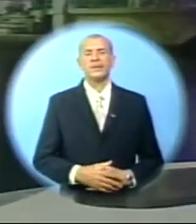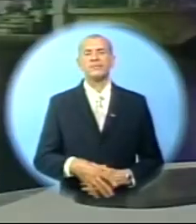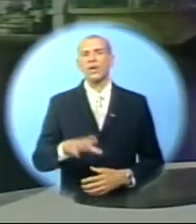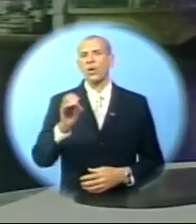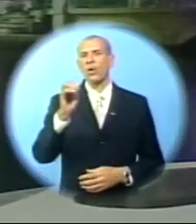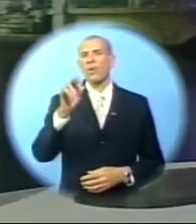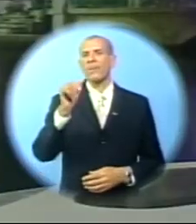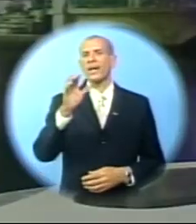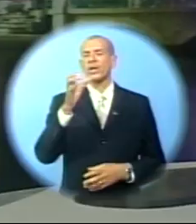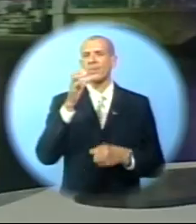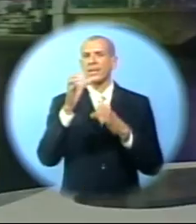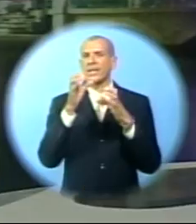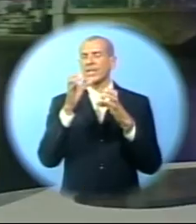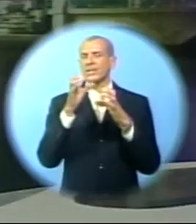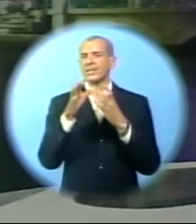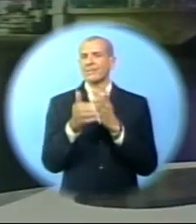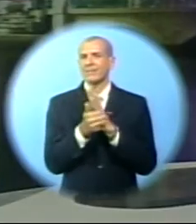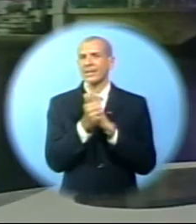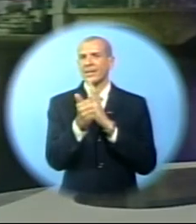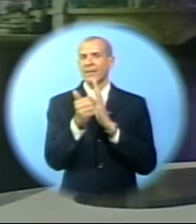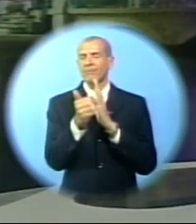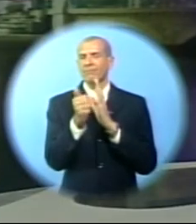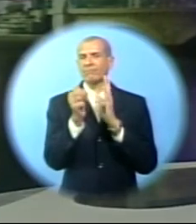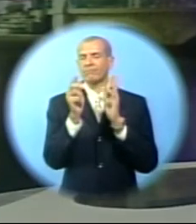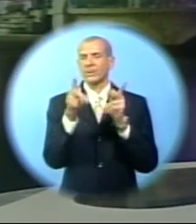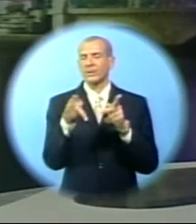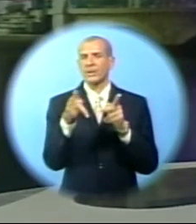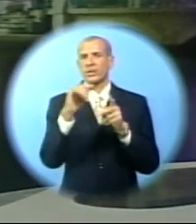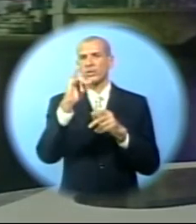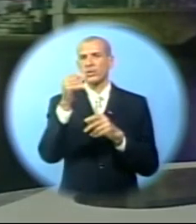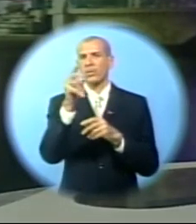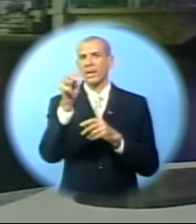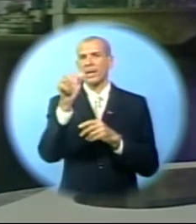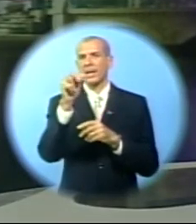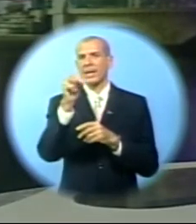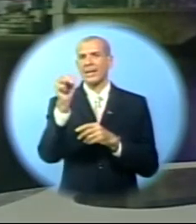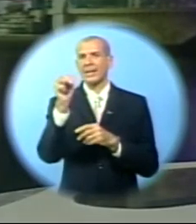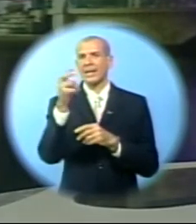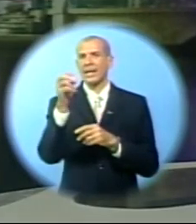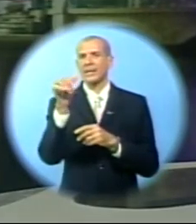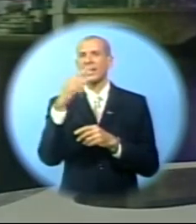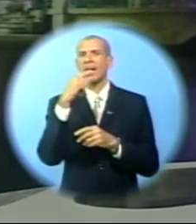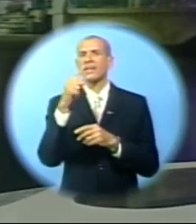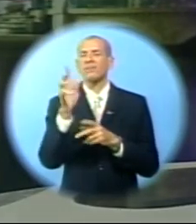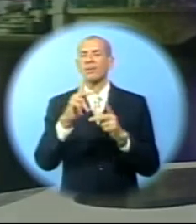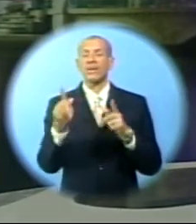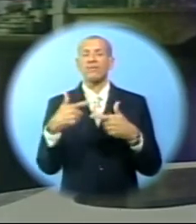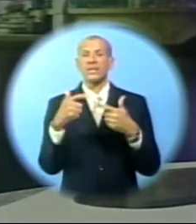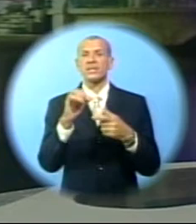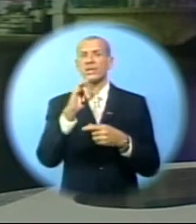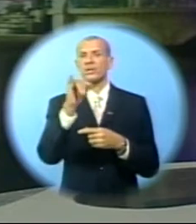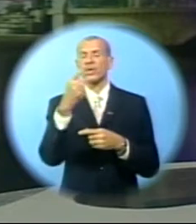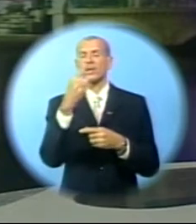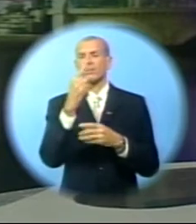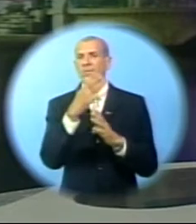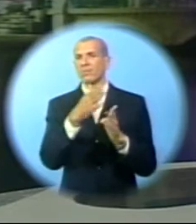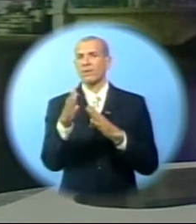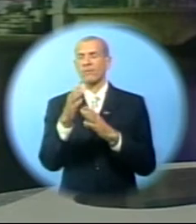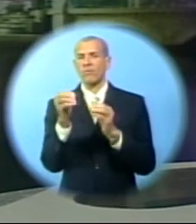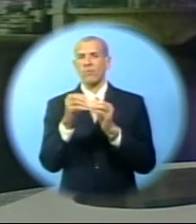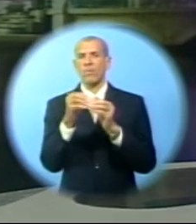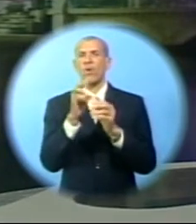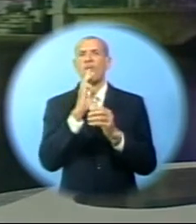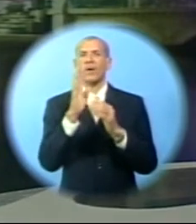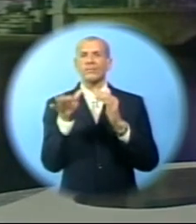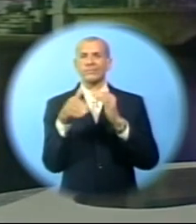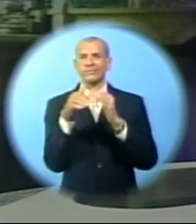Corporate Communications Specialist at the Barbados Water Authority, Joanne Haig, is asking residents in St. John to brace themselves for further